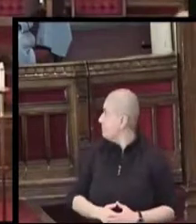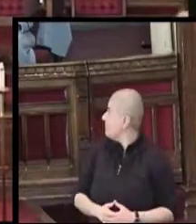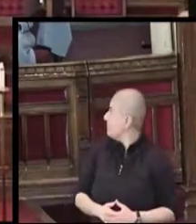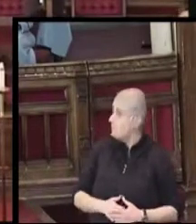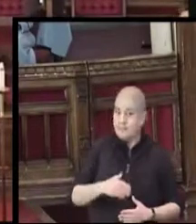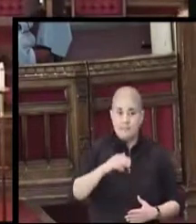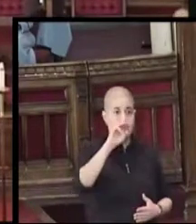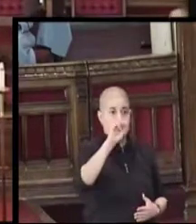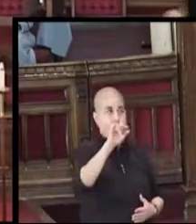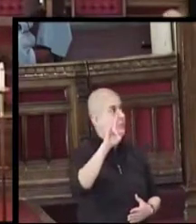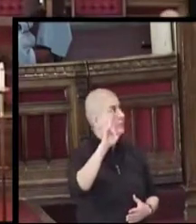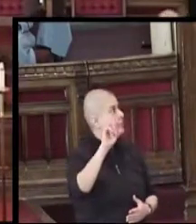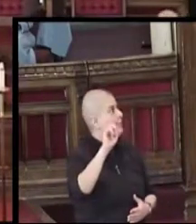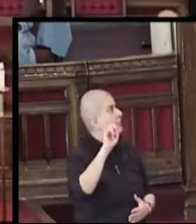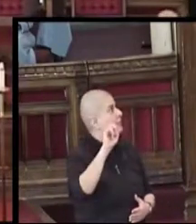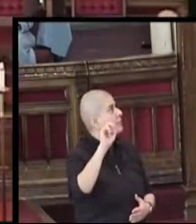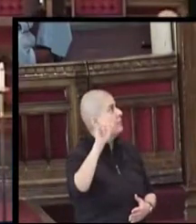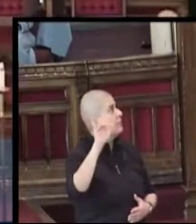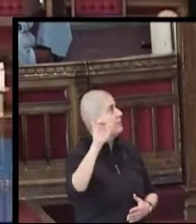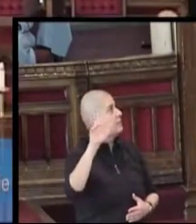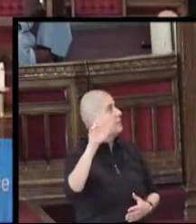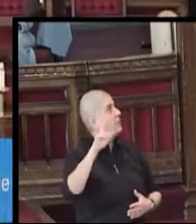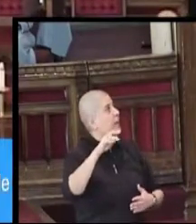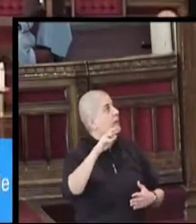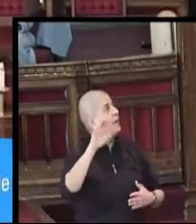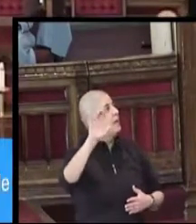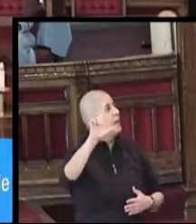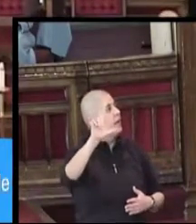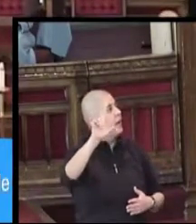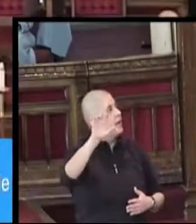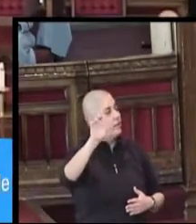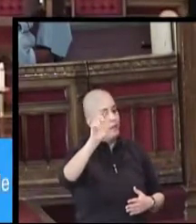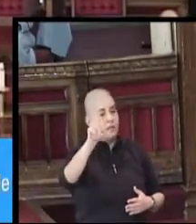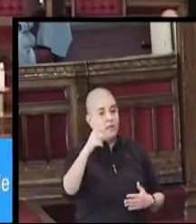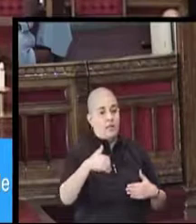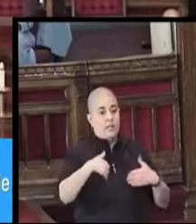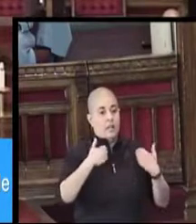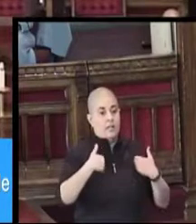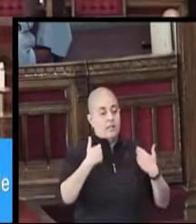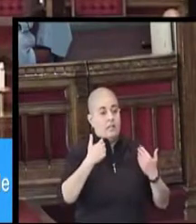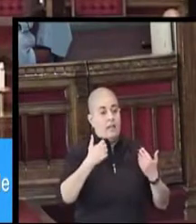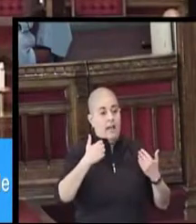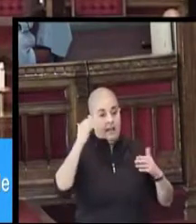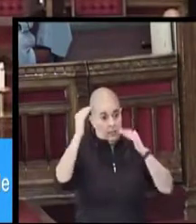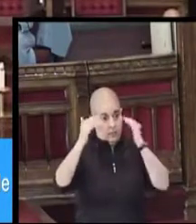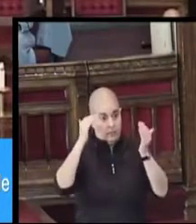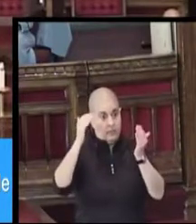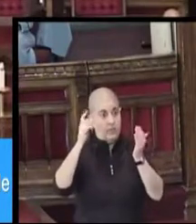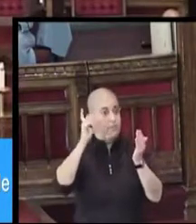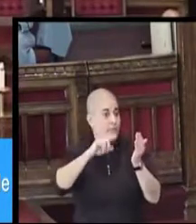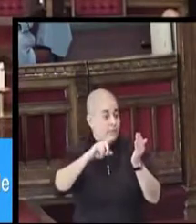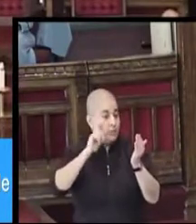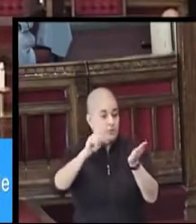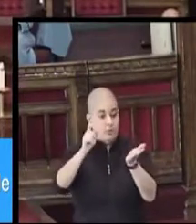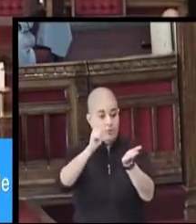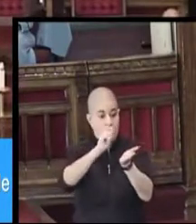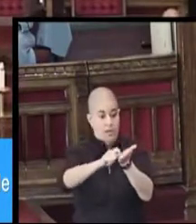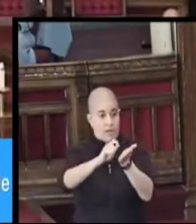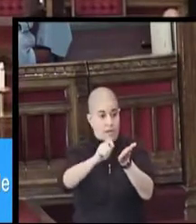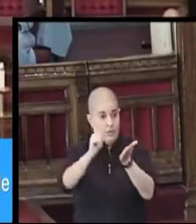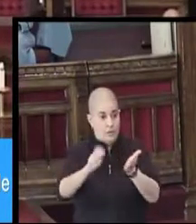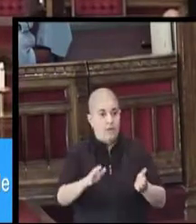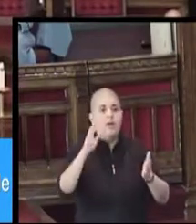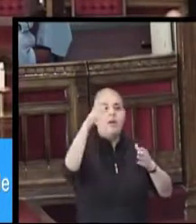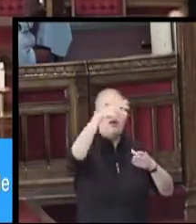Madeleine L'Engle was an American writer best known for young adult fiction and whose works reflect both her